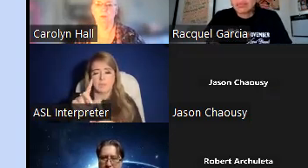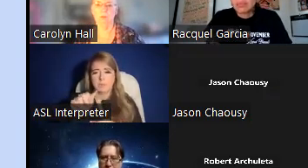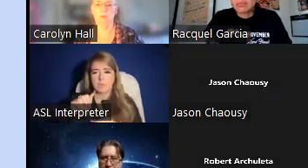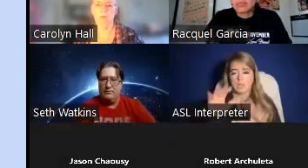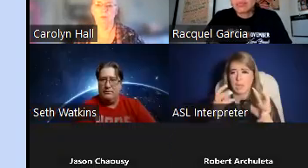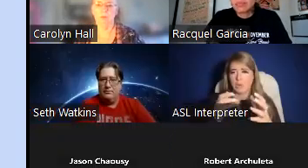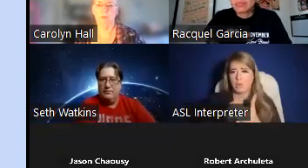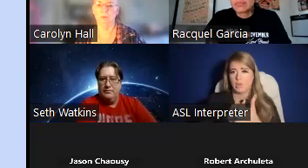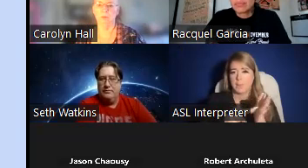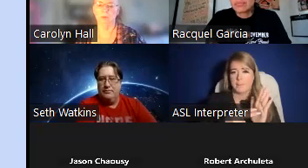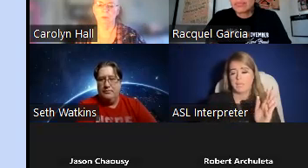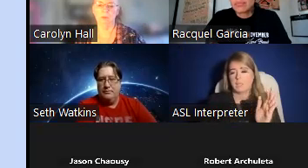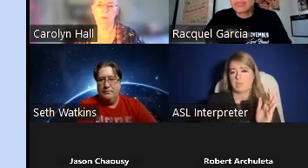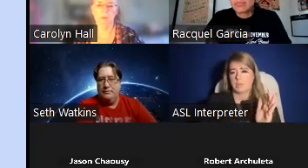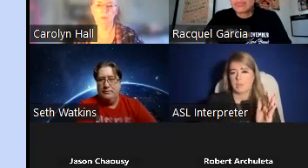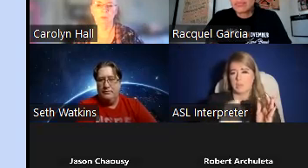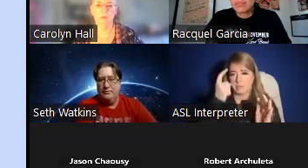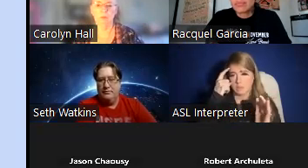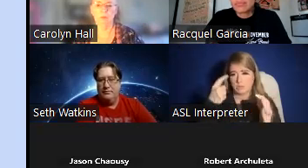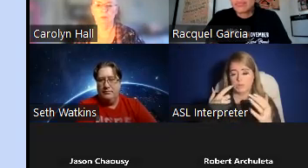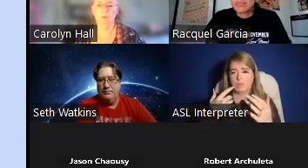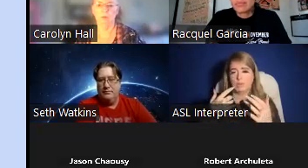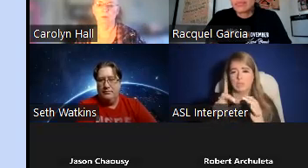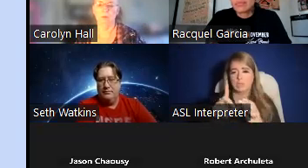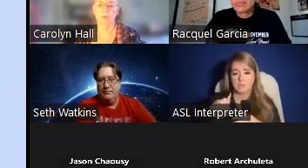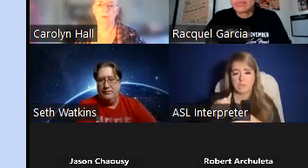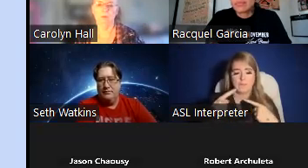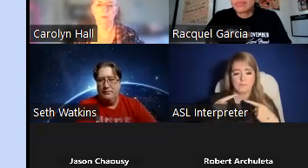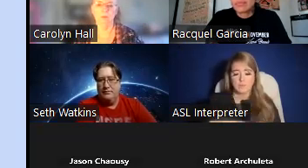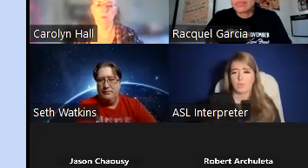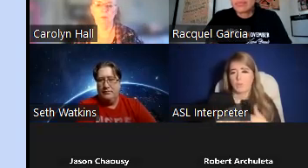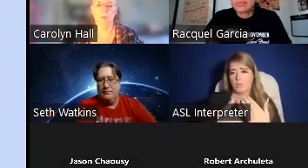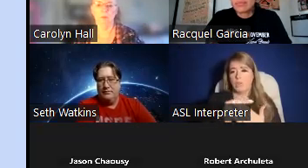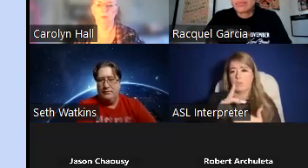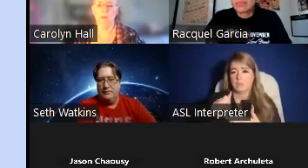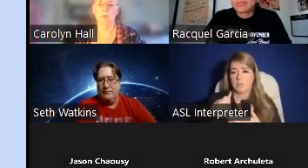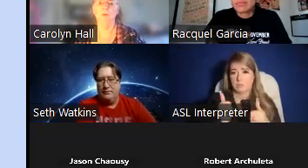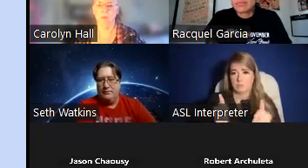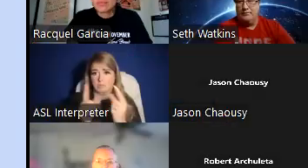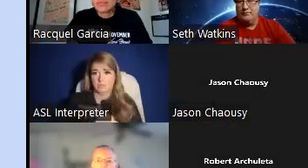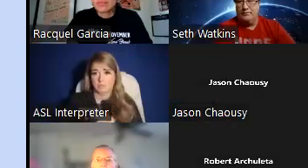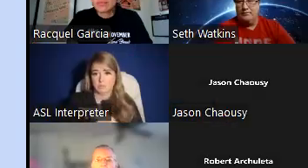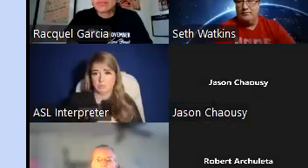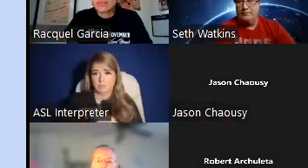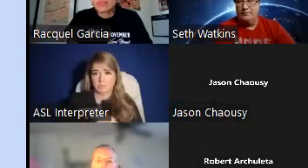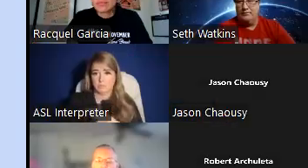can be mental disability, physical disability, all disability.